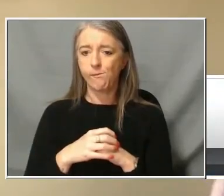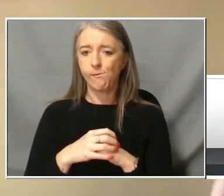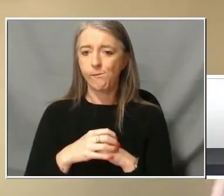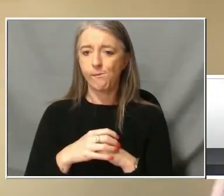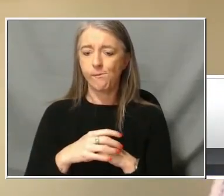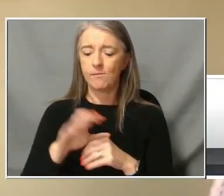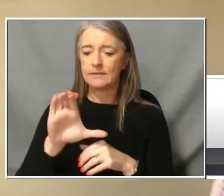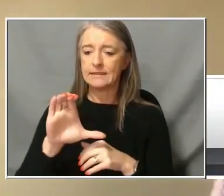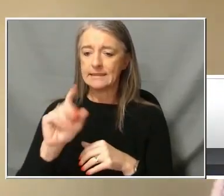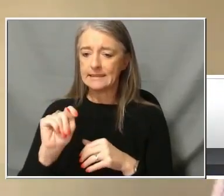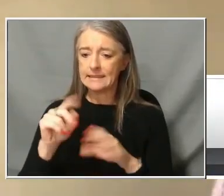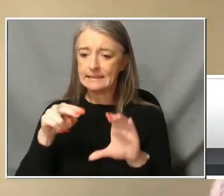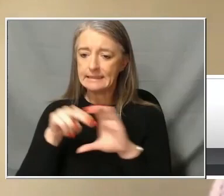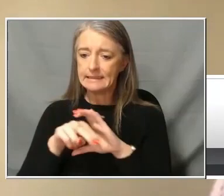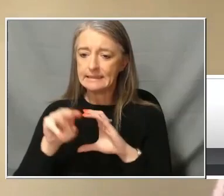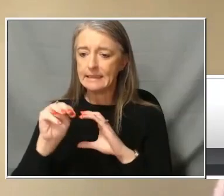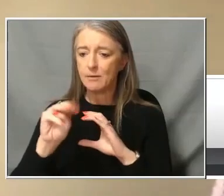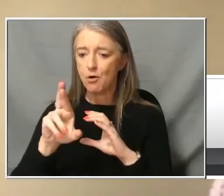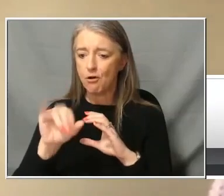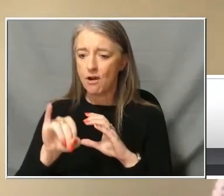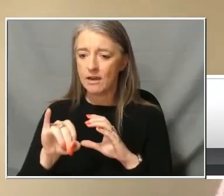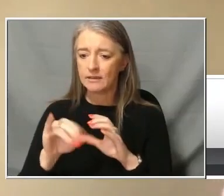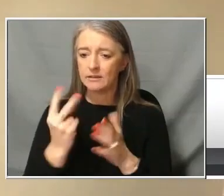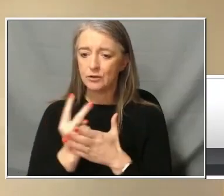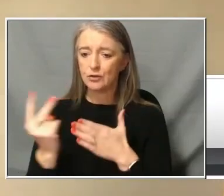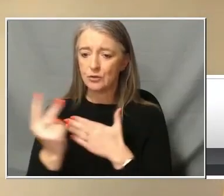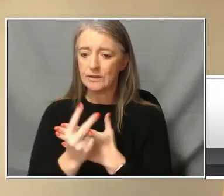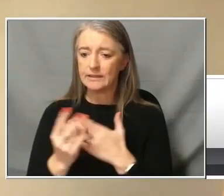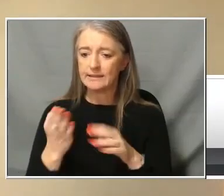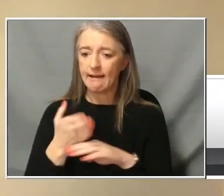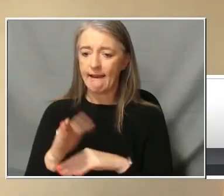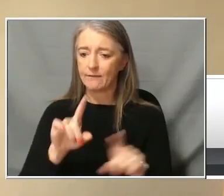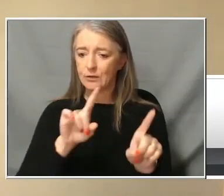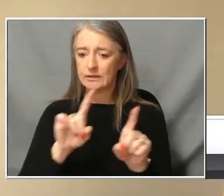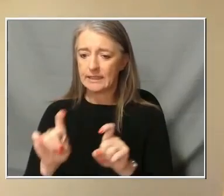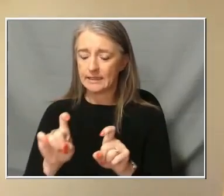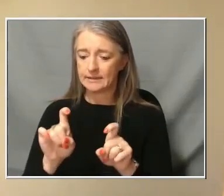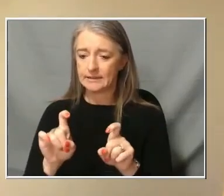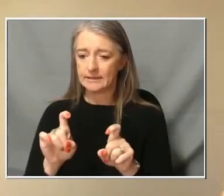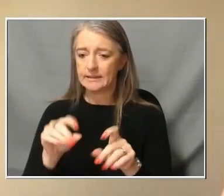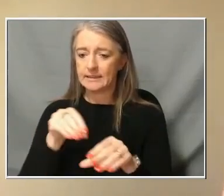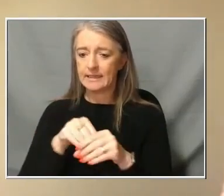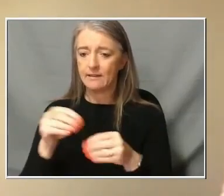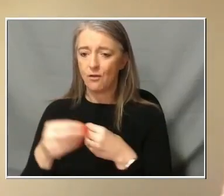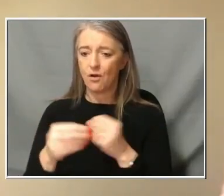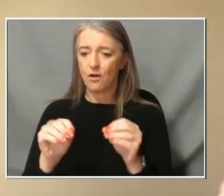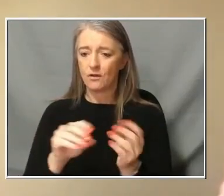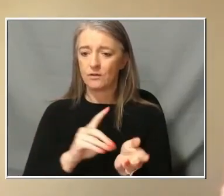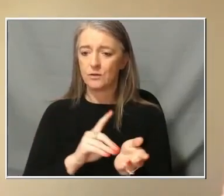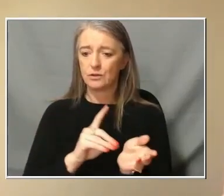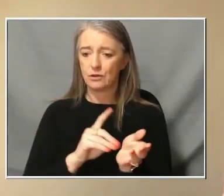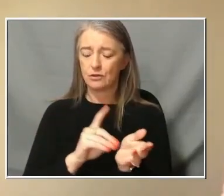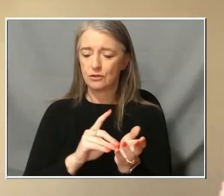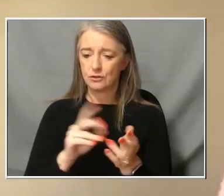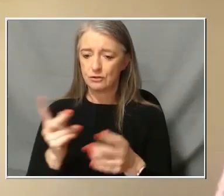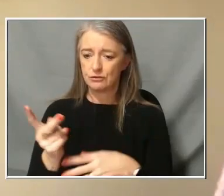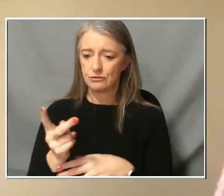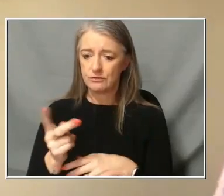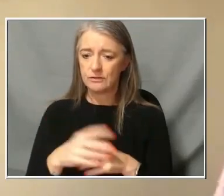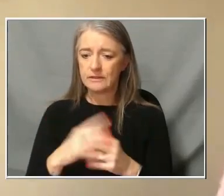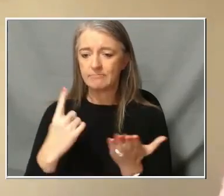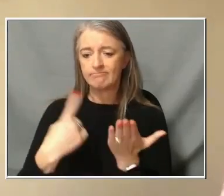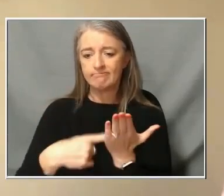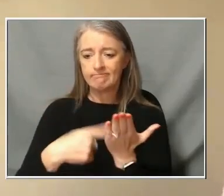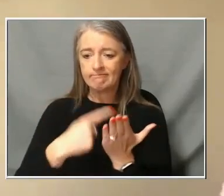getting CTs and MRIs, and 2 weeks after my colonoscopy, I was in the office with Dr. Awarjabi and Dr. Ashcraft